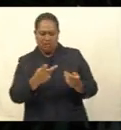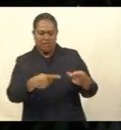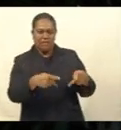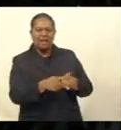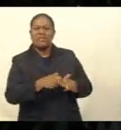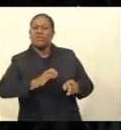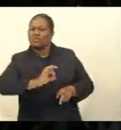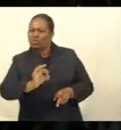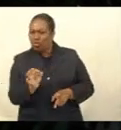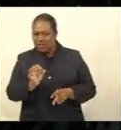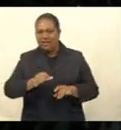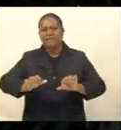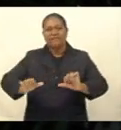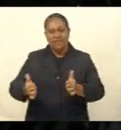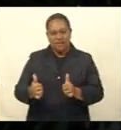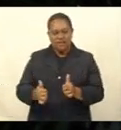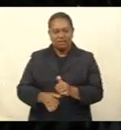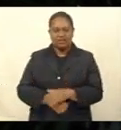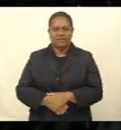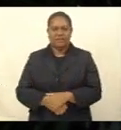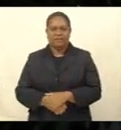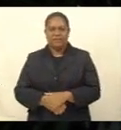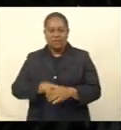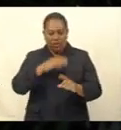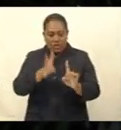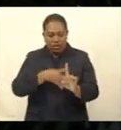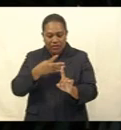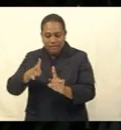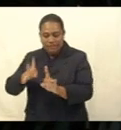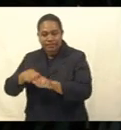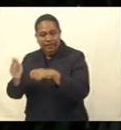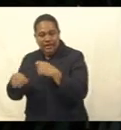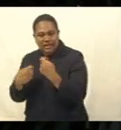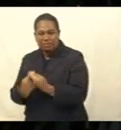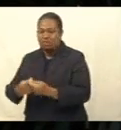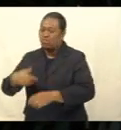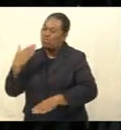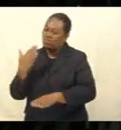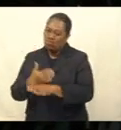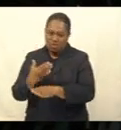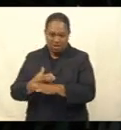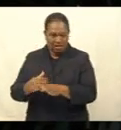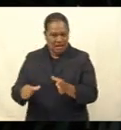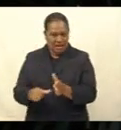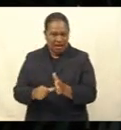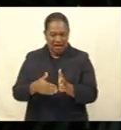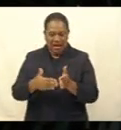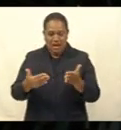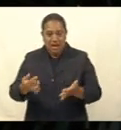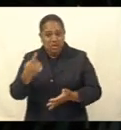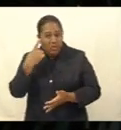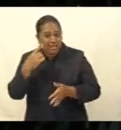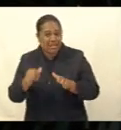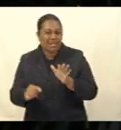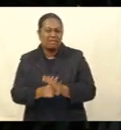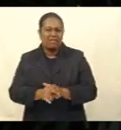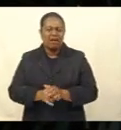danger yet. The Health Ministry's contact tracing teams have worked tirelessly to identify the contacts of